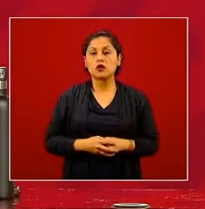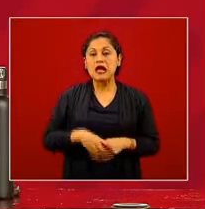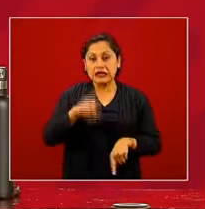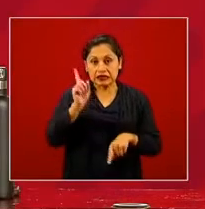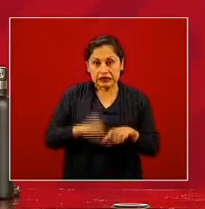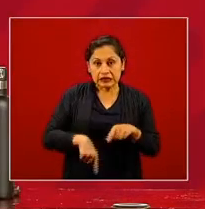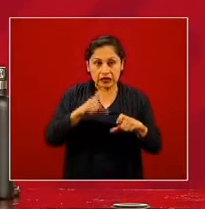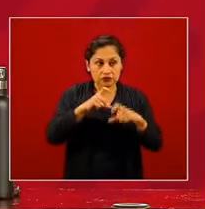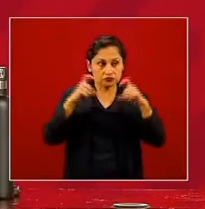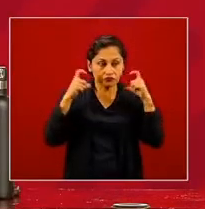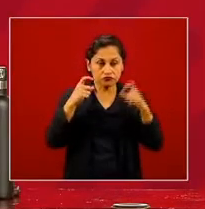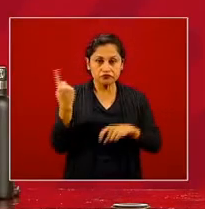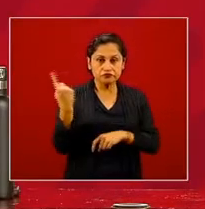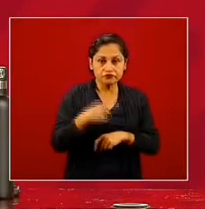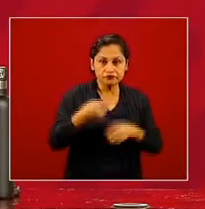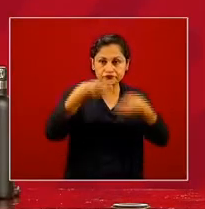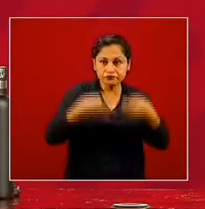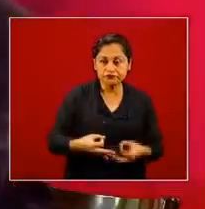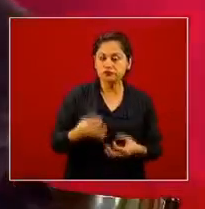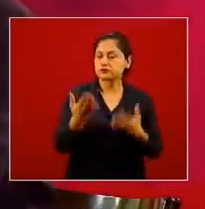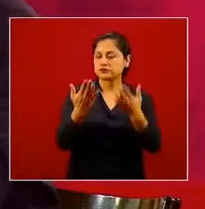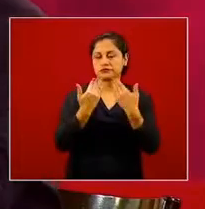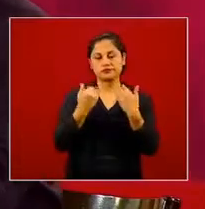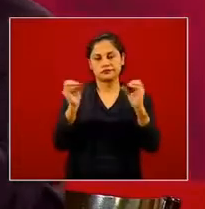It, it is not to say that there's